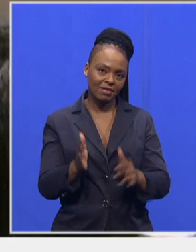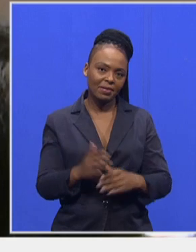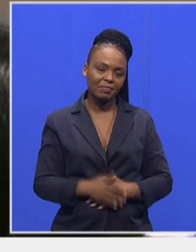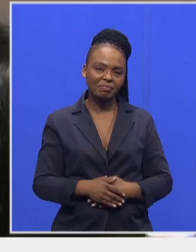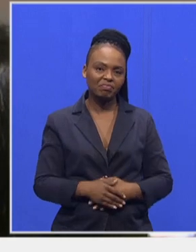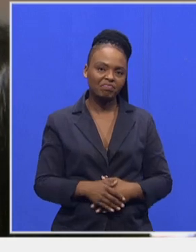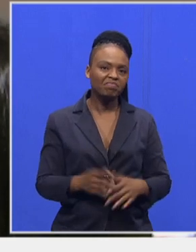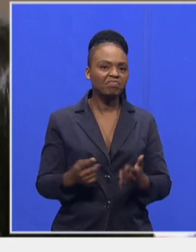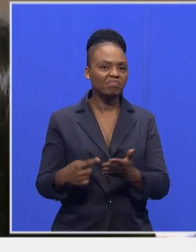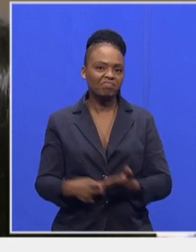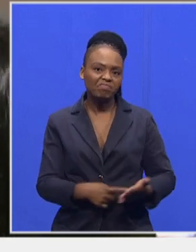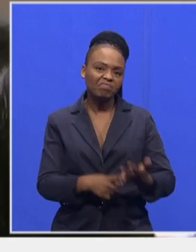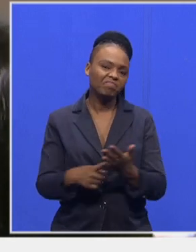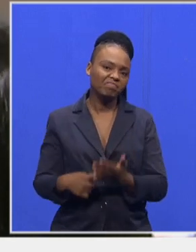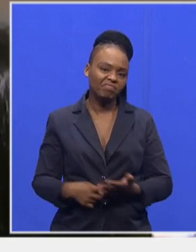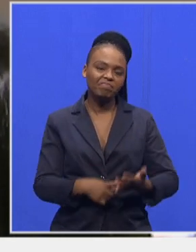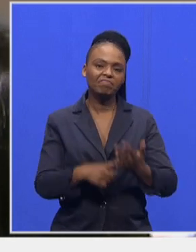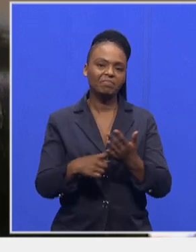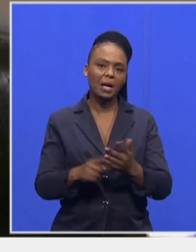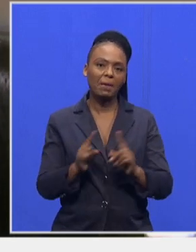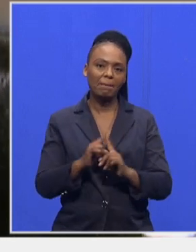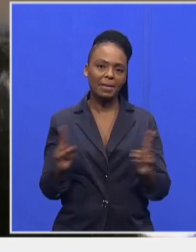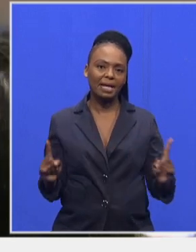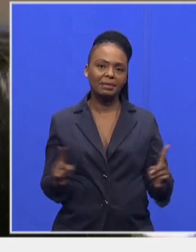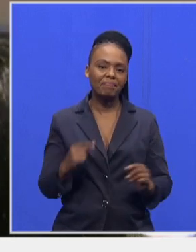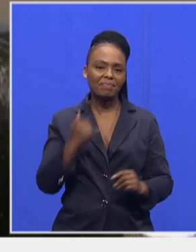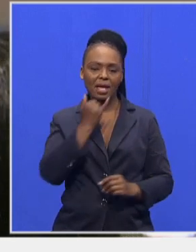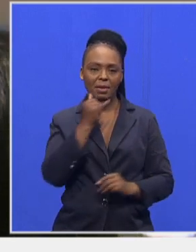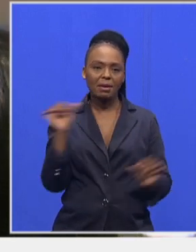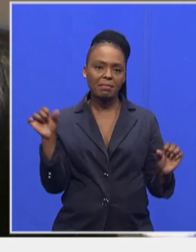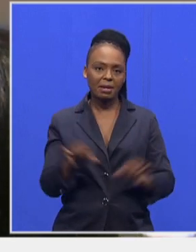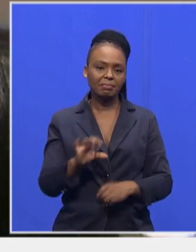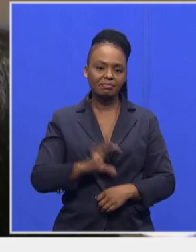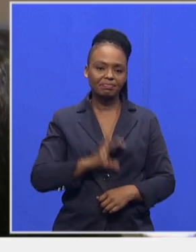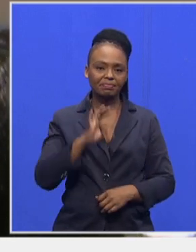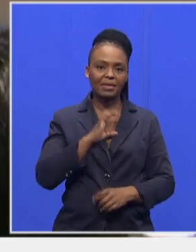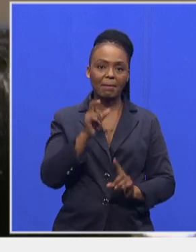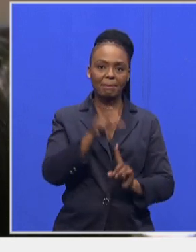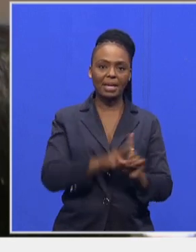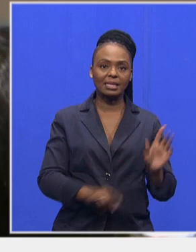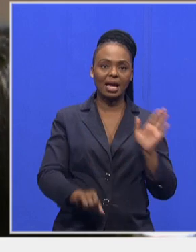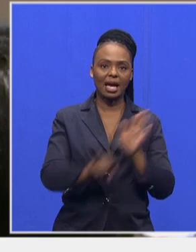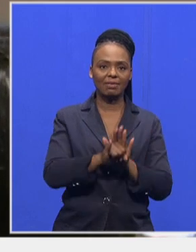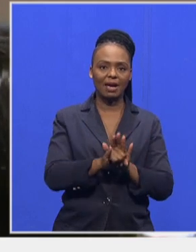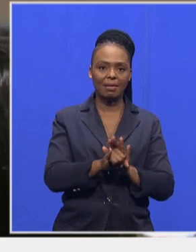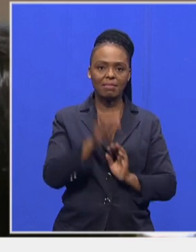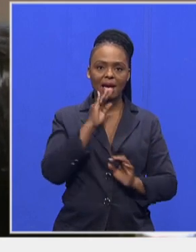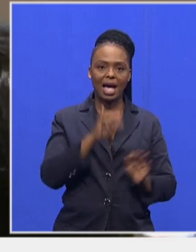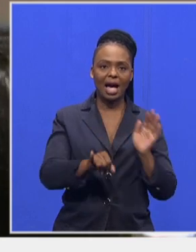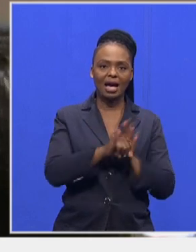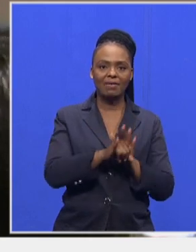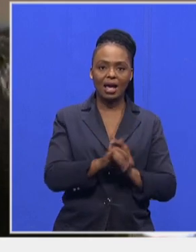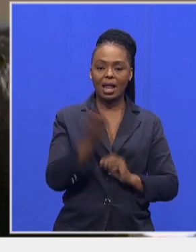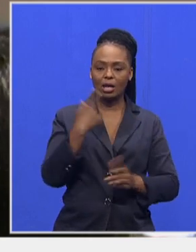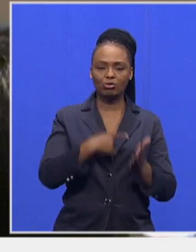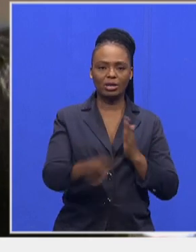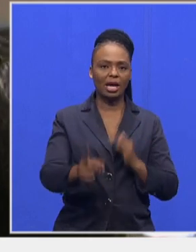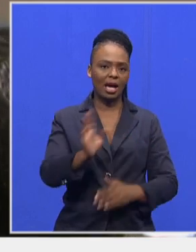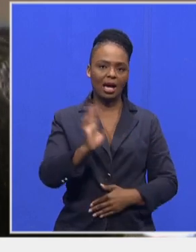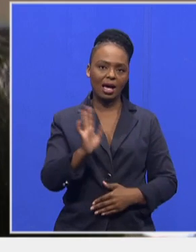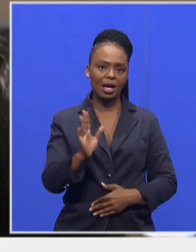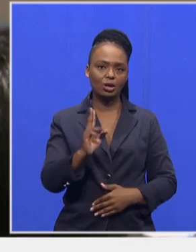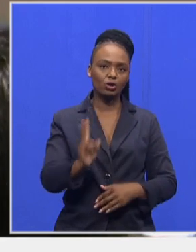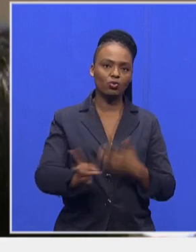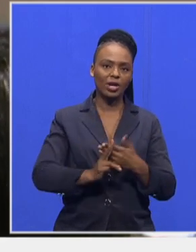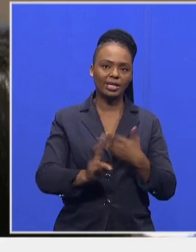we are confident we filled our candidate. Actually, the candidate identified, it's not identified last week. It was 2 weeks before we elected the